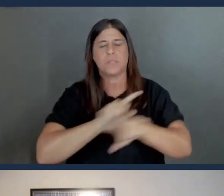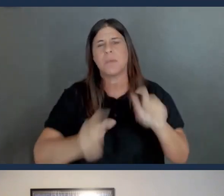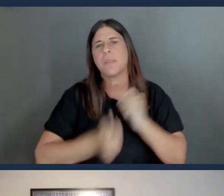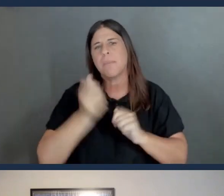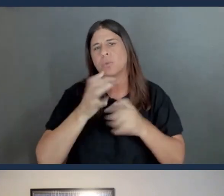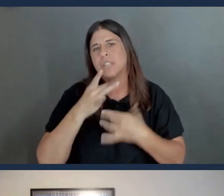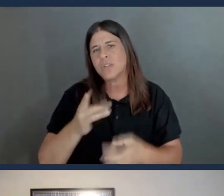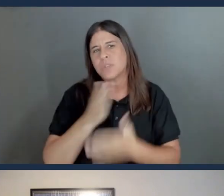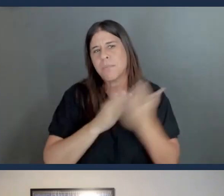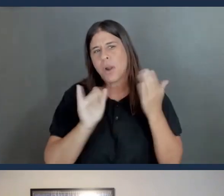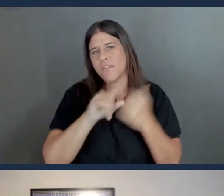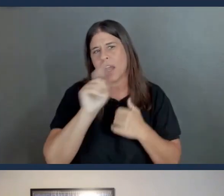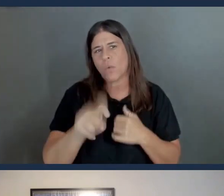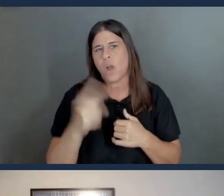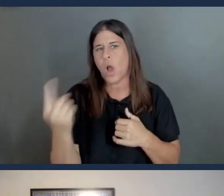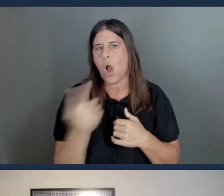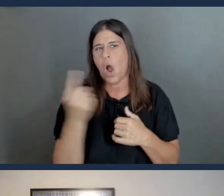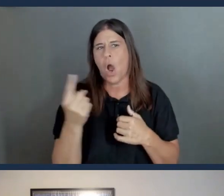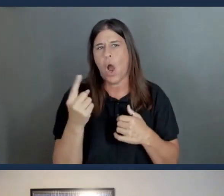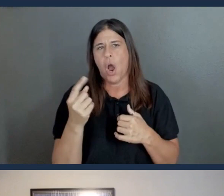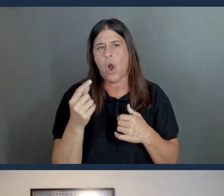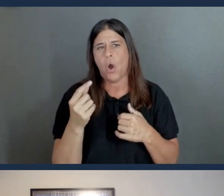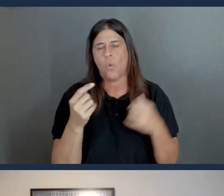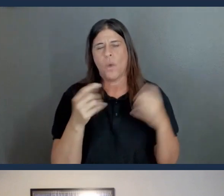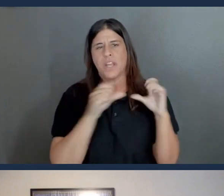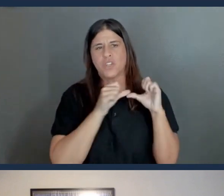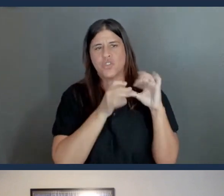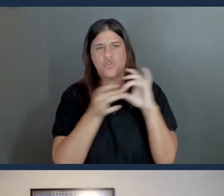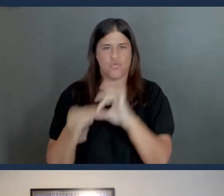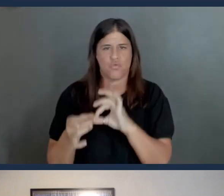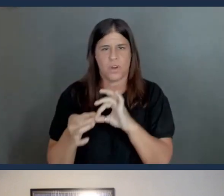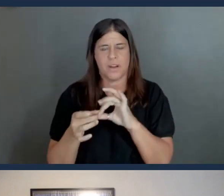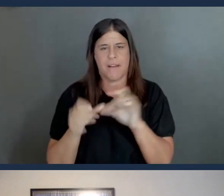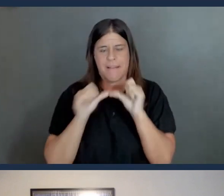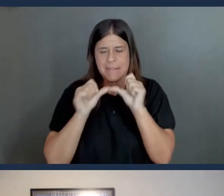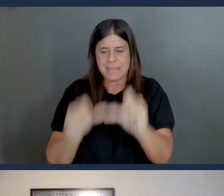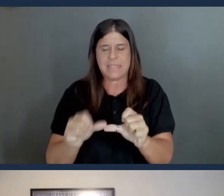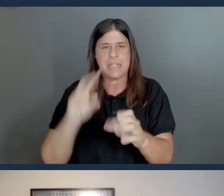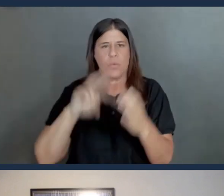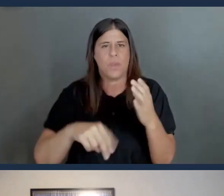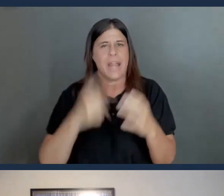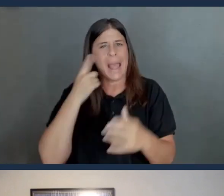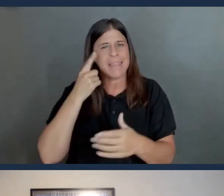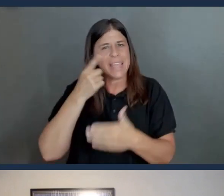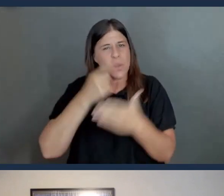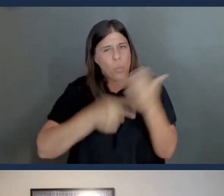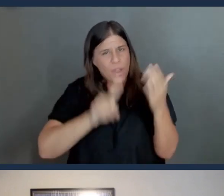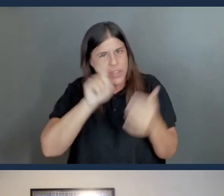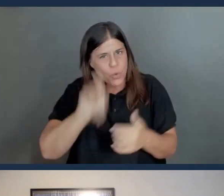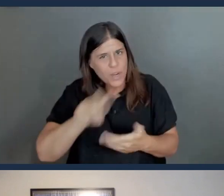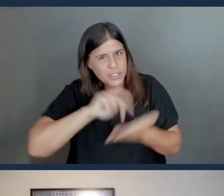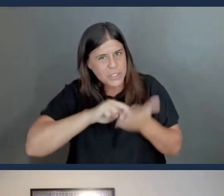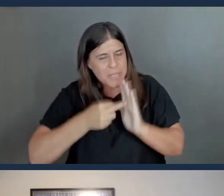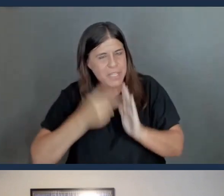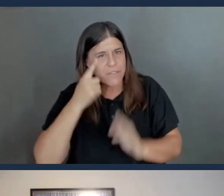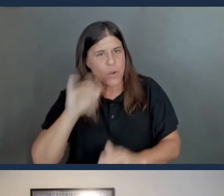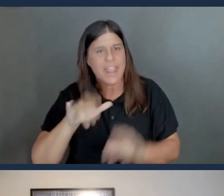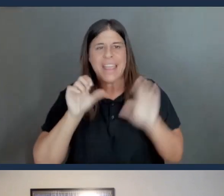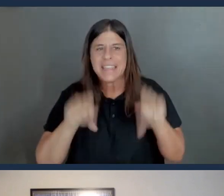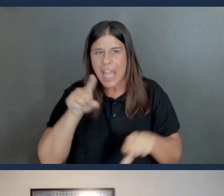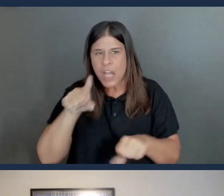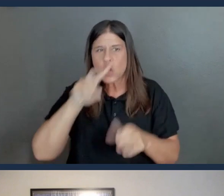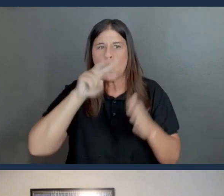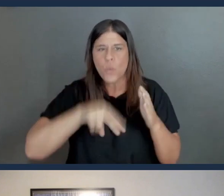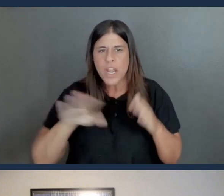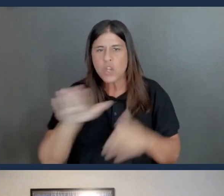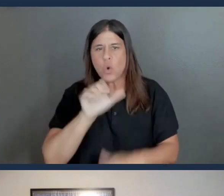is always strong consistency read. And I'm going to flesh this out a little bit. I believe what Lauren is asking here is, can you read your